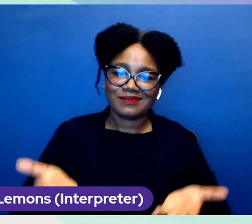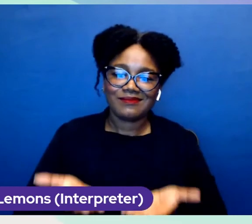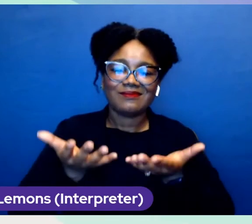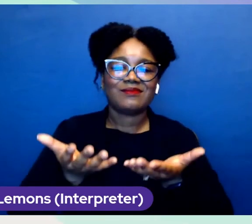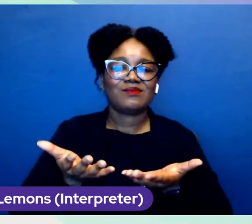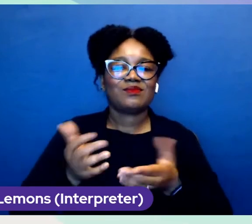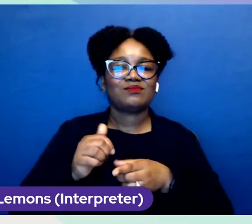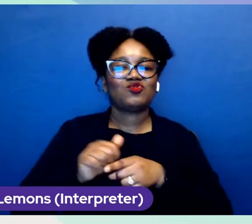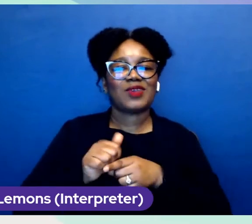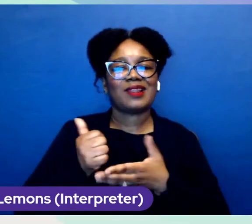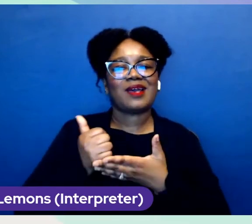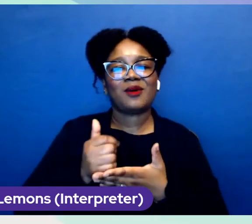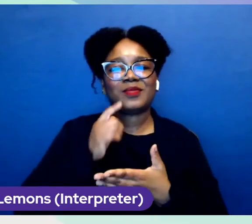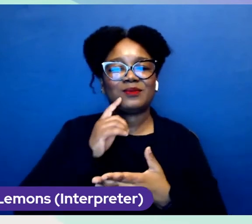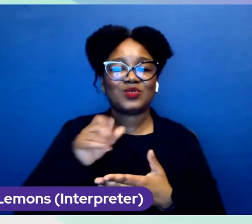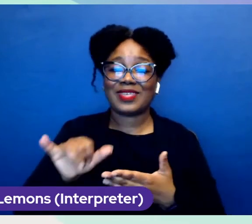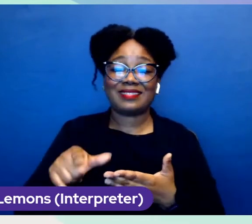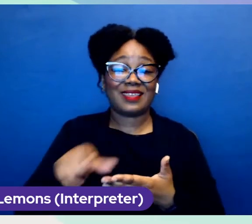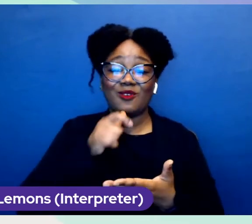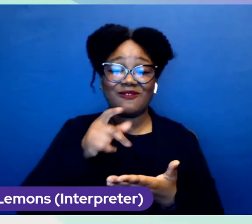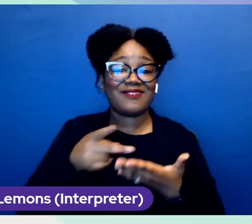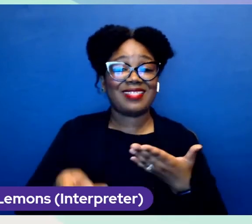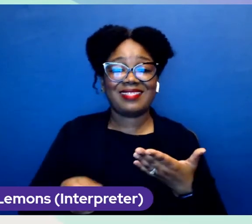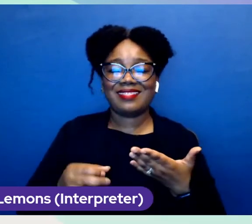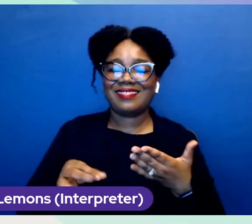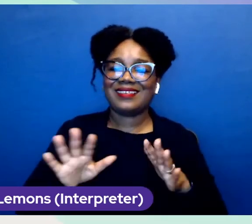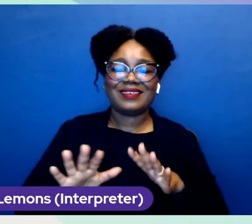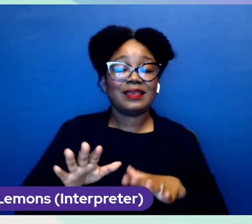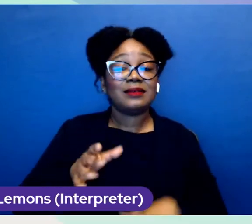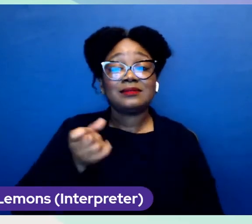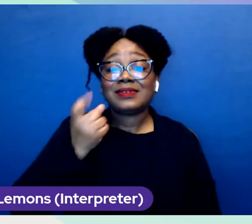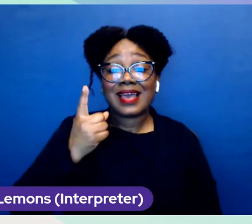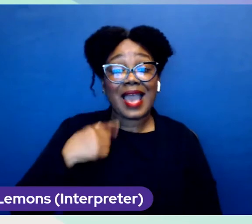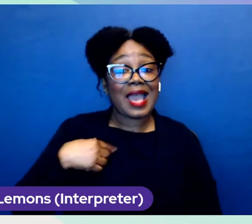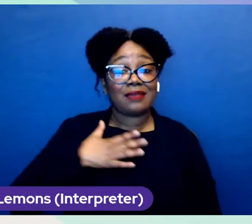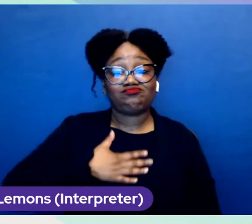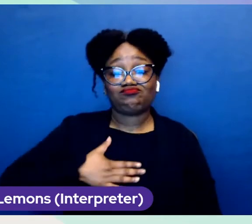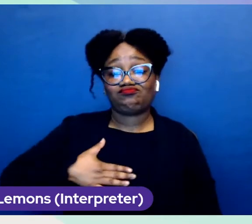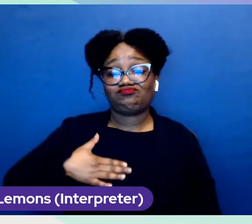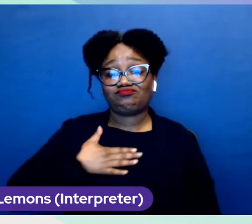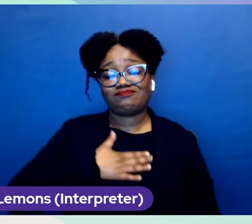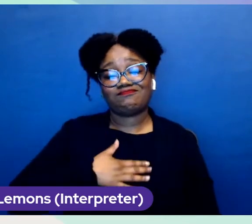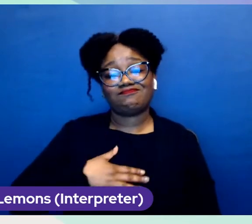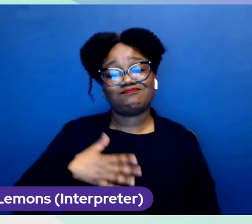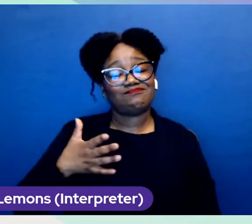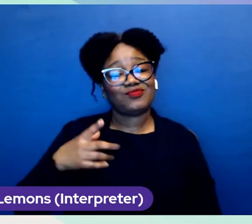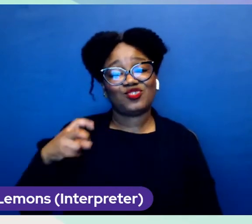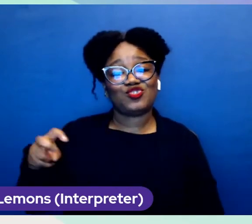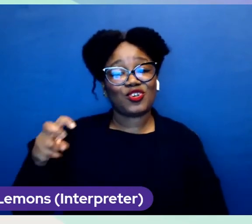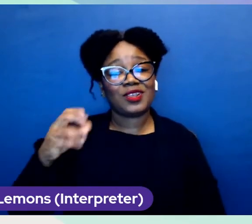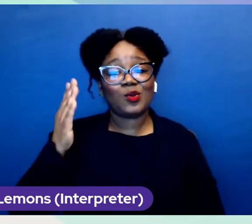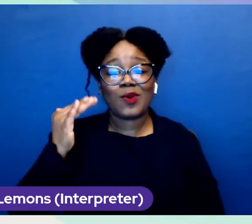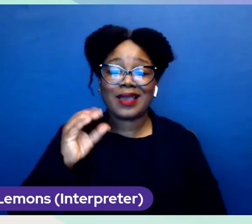super happy with the journey. It nothing comes easy. We are here and I think we're doing a